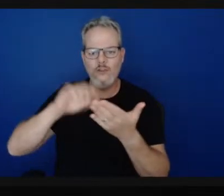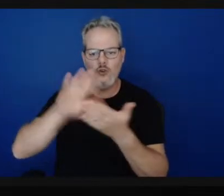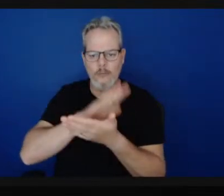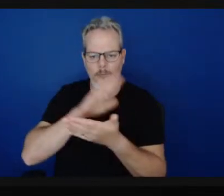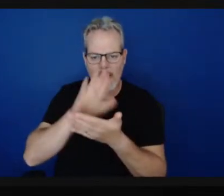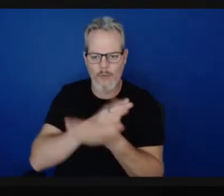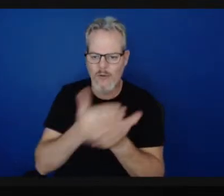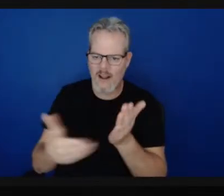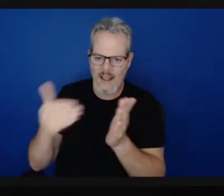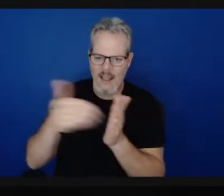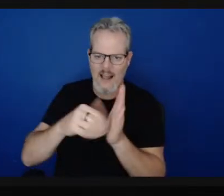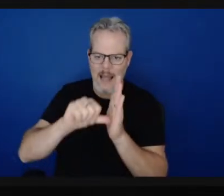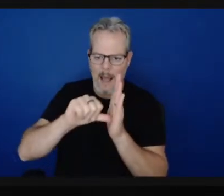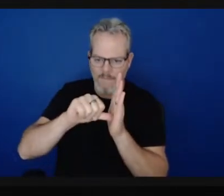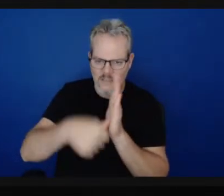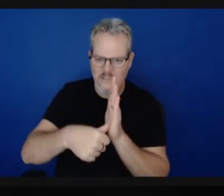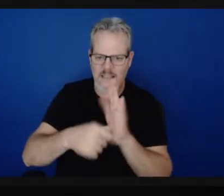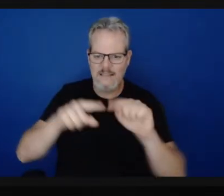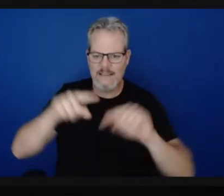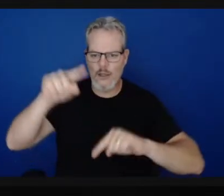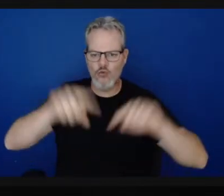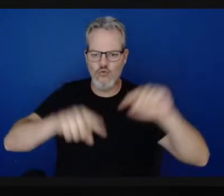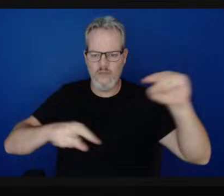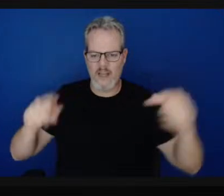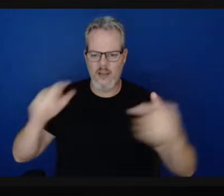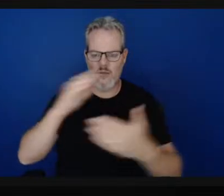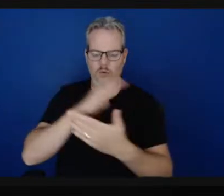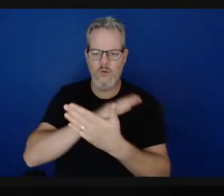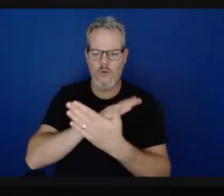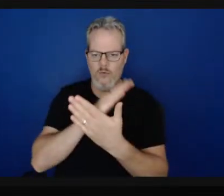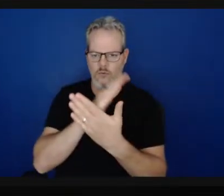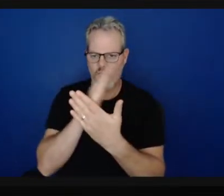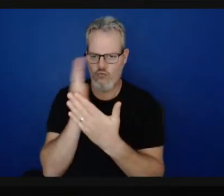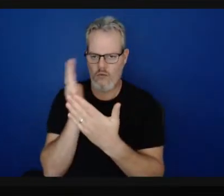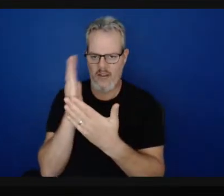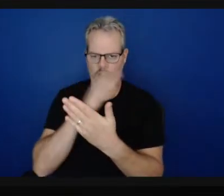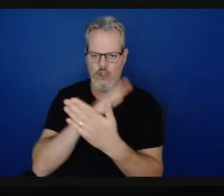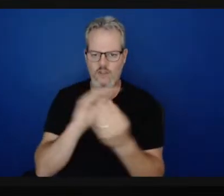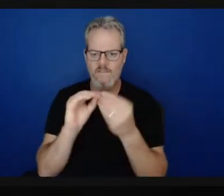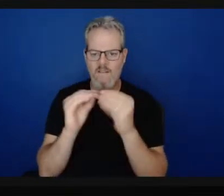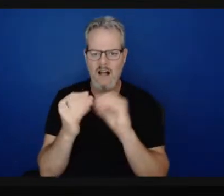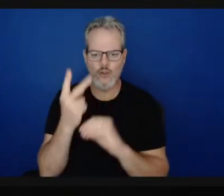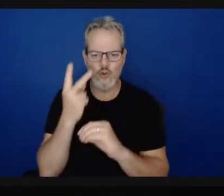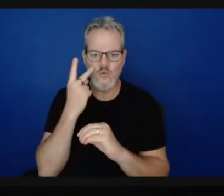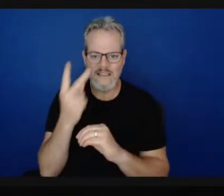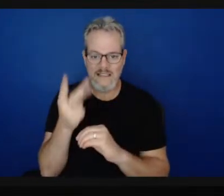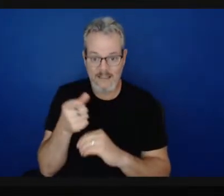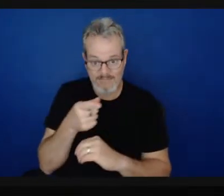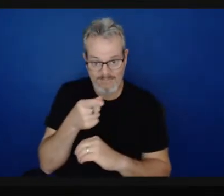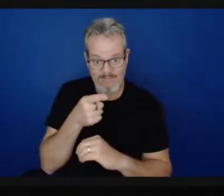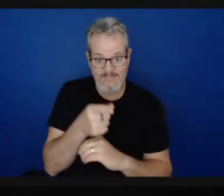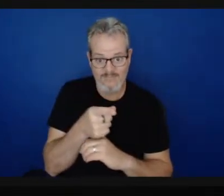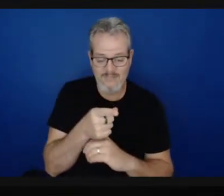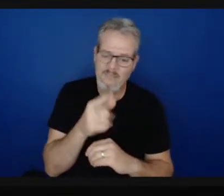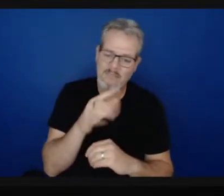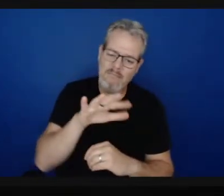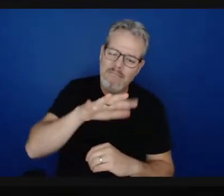emphasizing the range of values, right, that you can get. So here you are. This is more or less